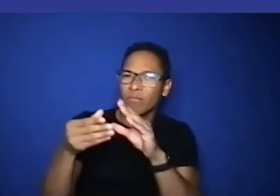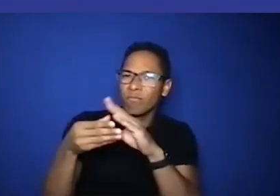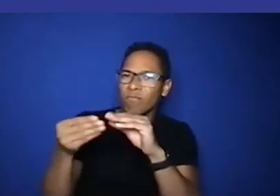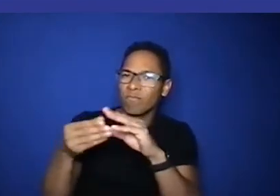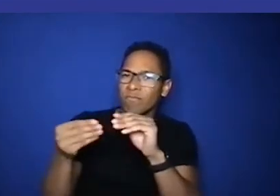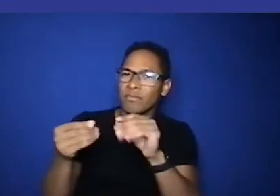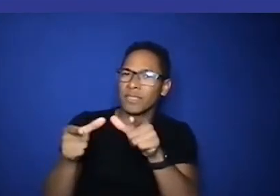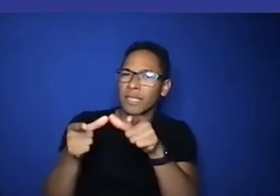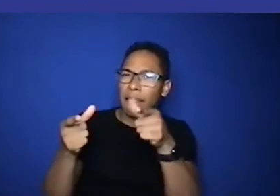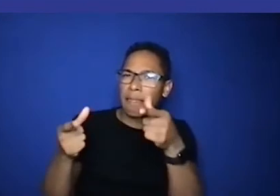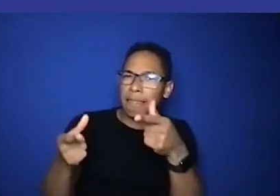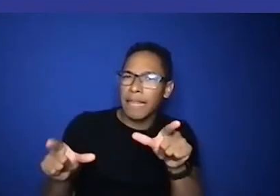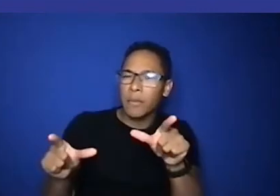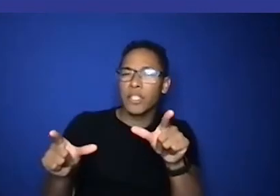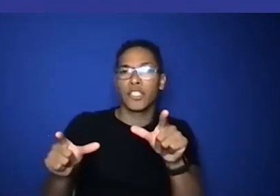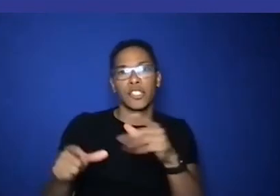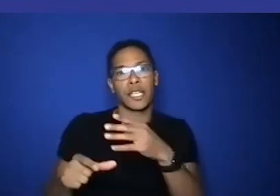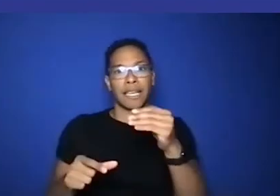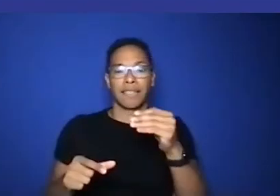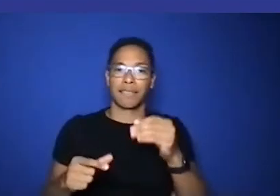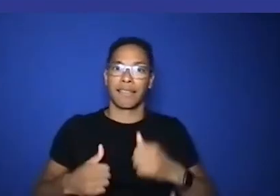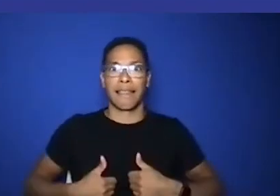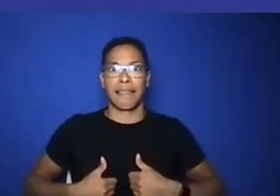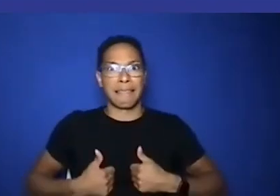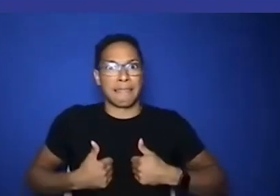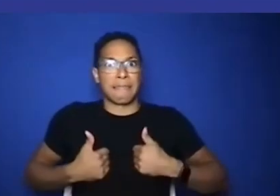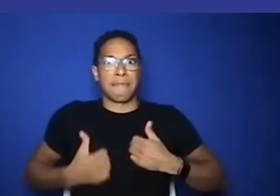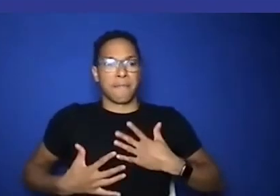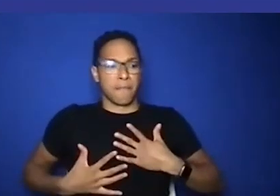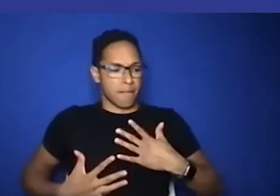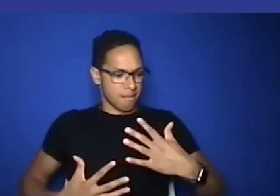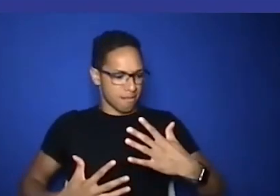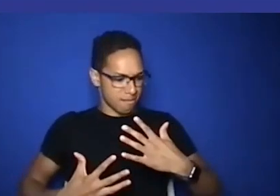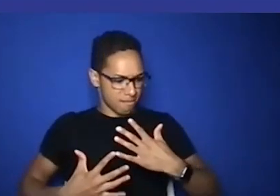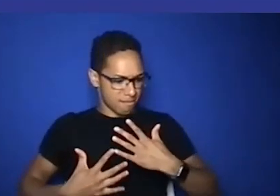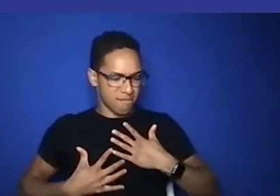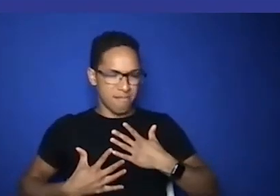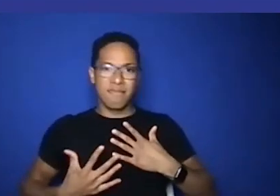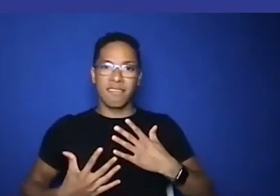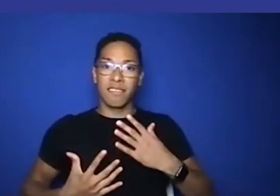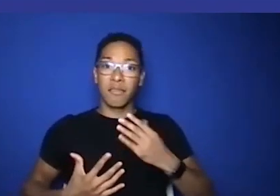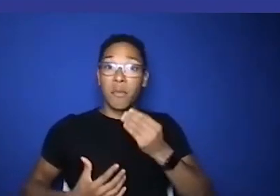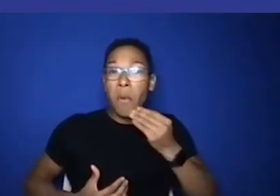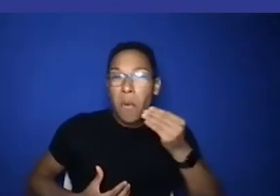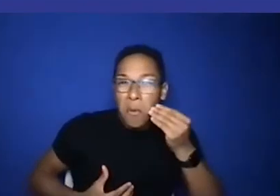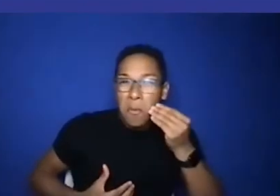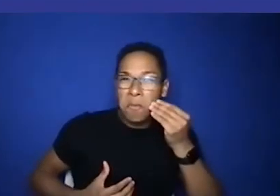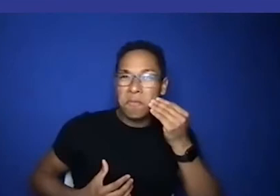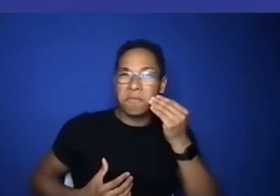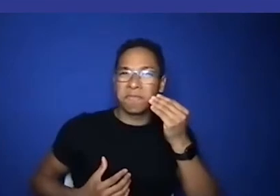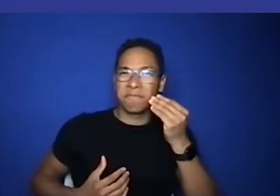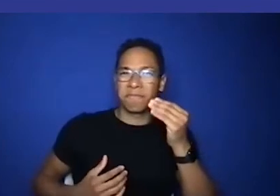language and about the livingness, and that makes me think again about home.